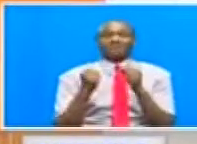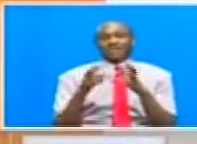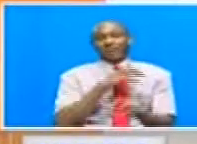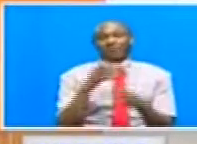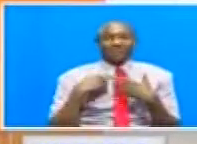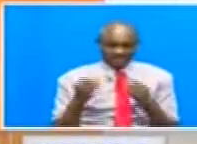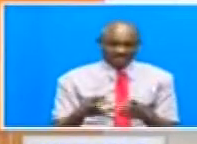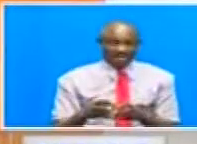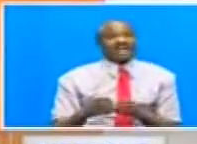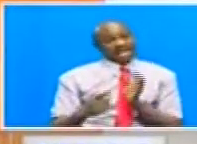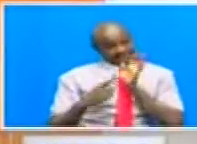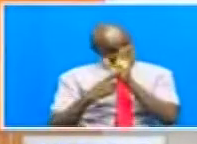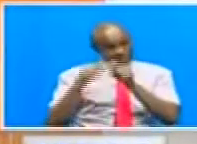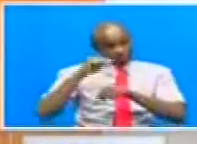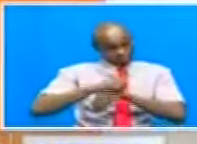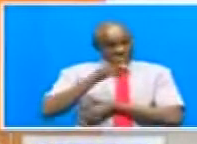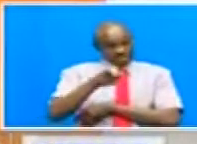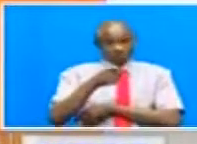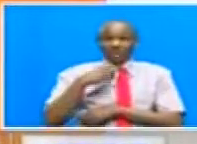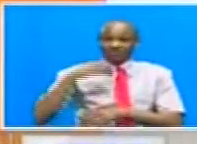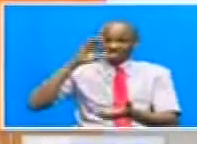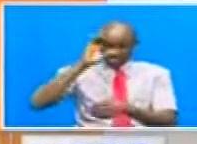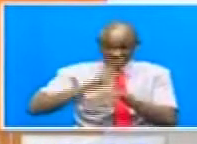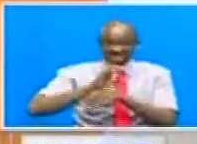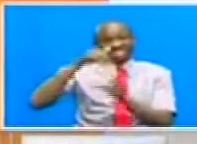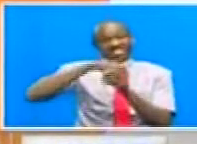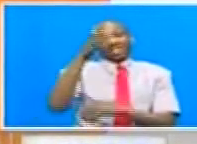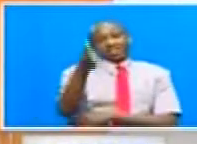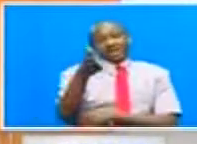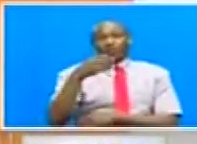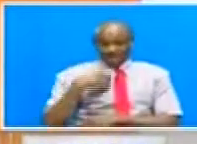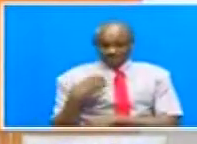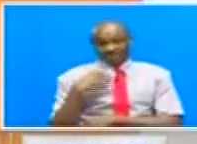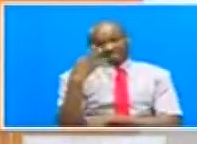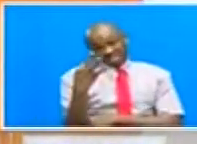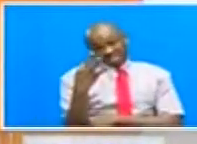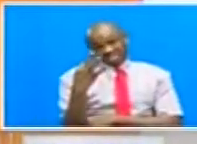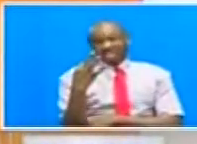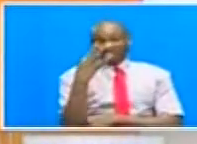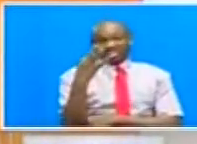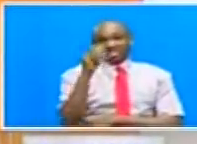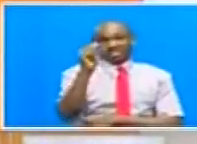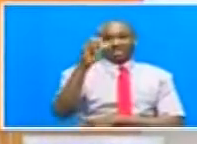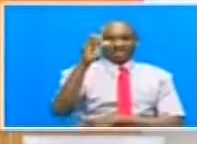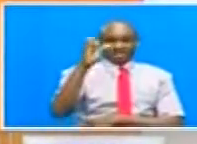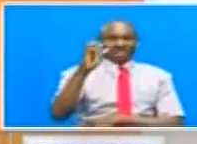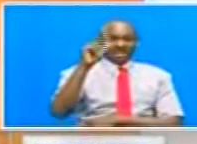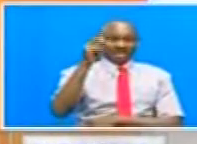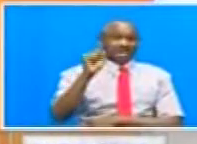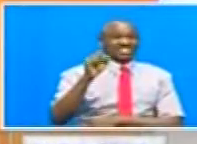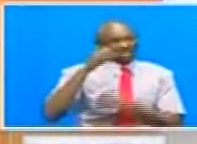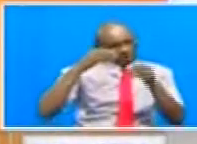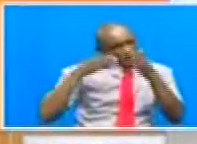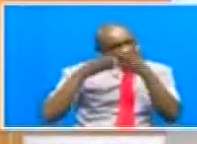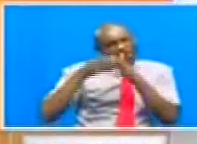look at City Primary, for example, there is a church inside, taken like 3 or so acres. At the far